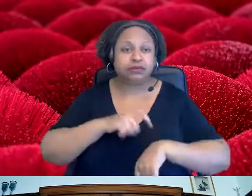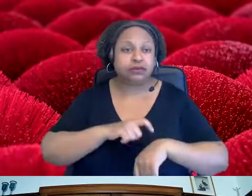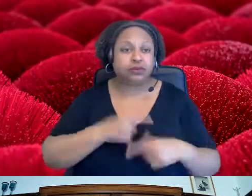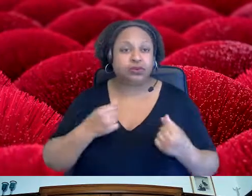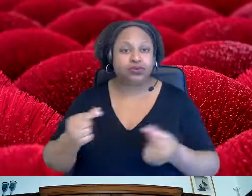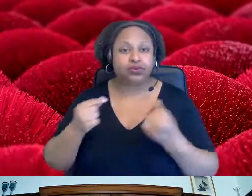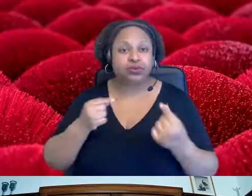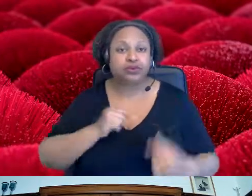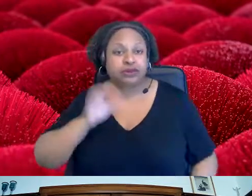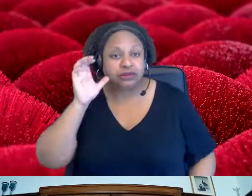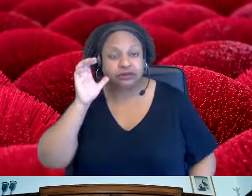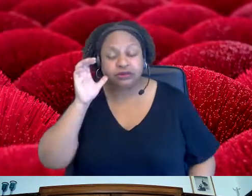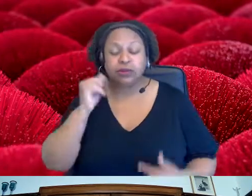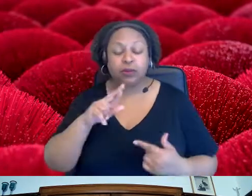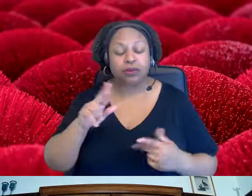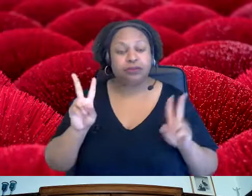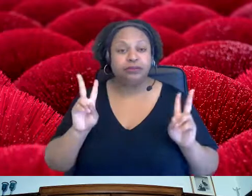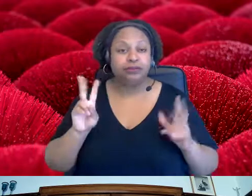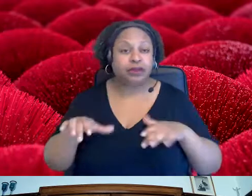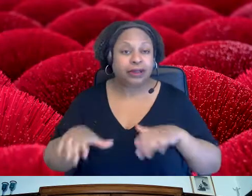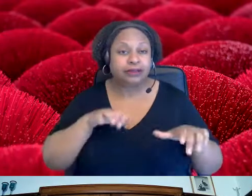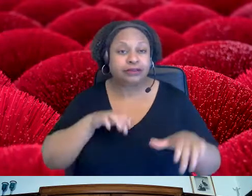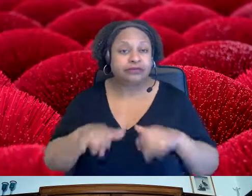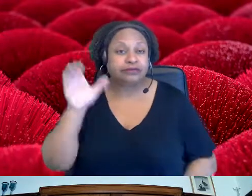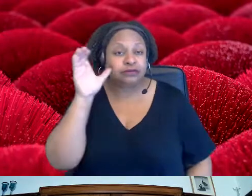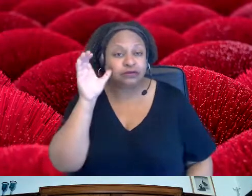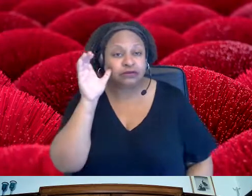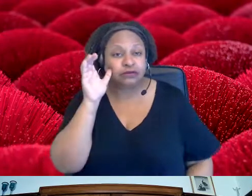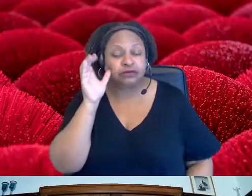to have these working relationships that don't,